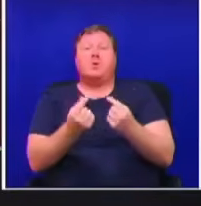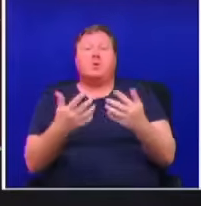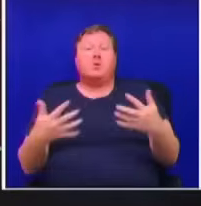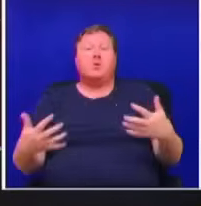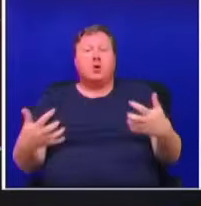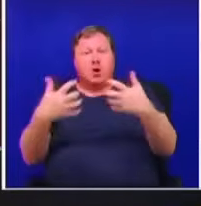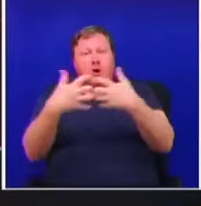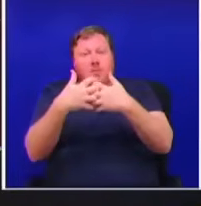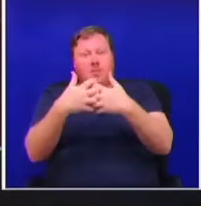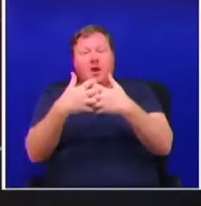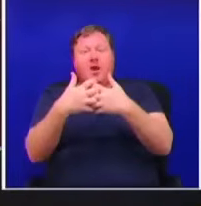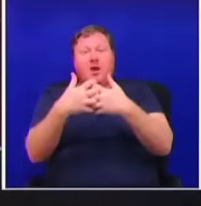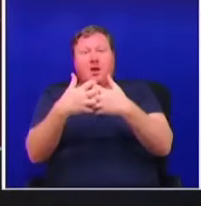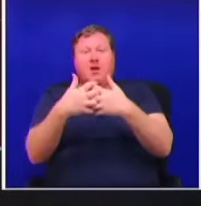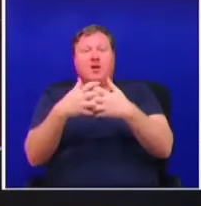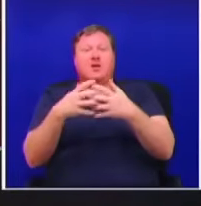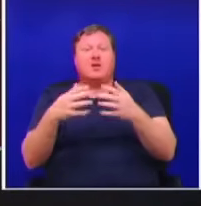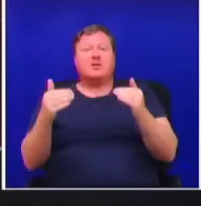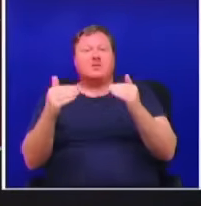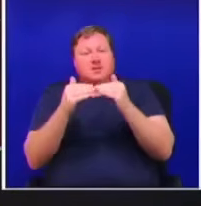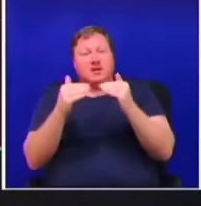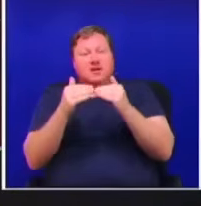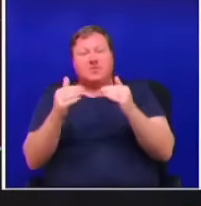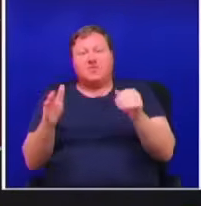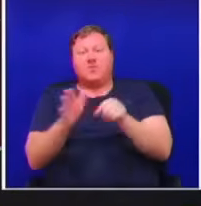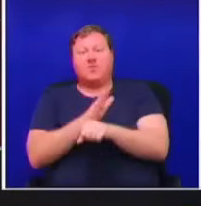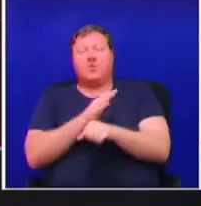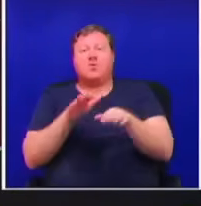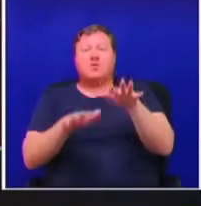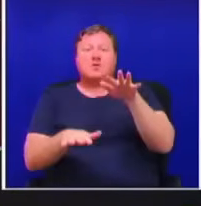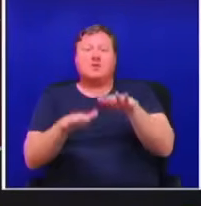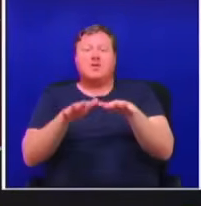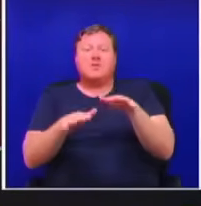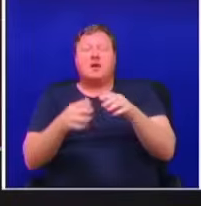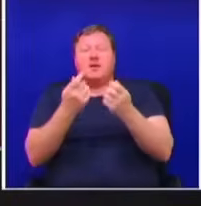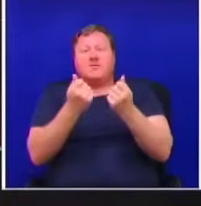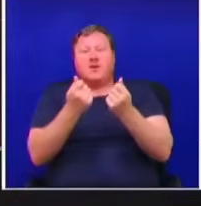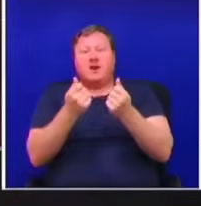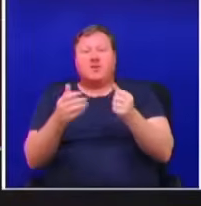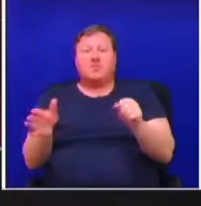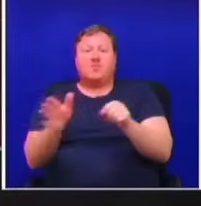prudential standards and to stabilize its own finances.